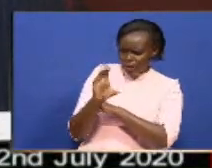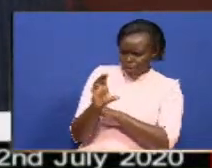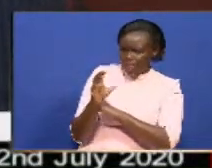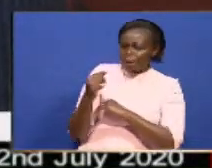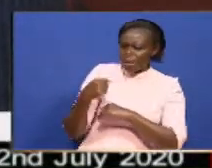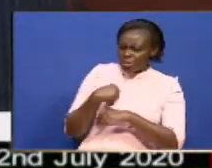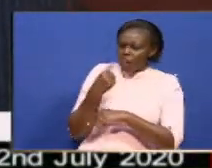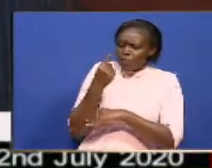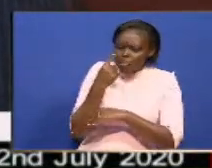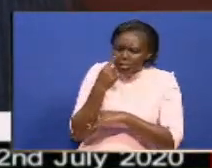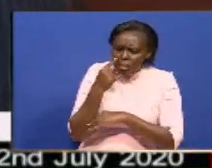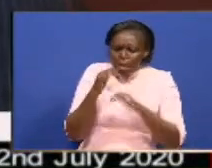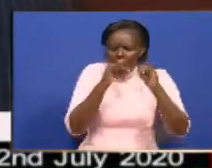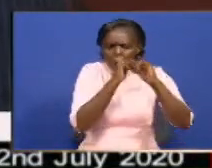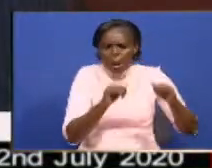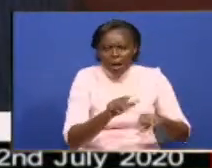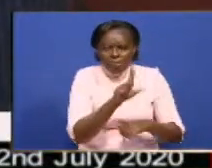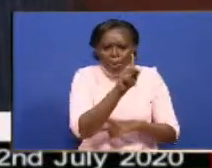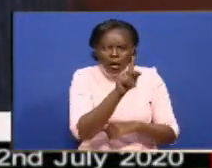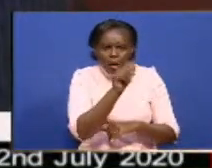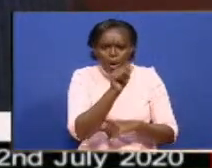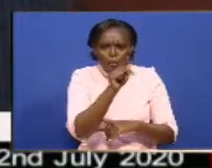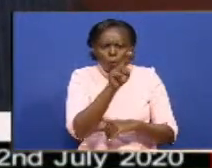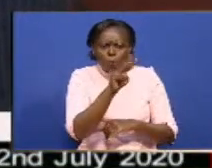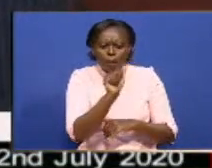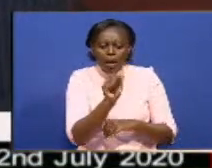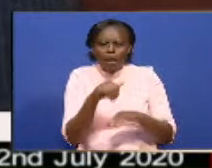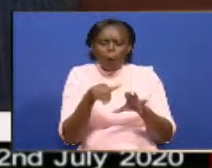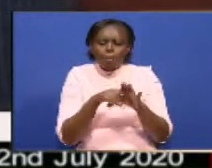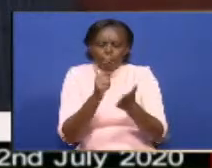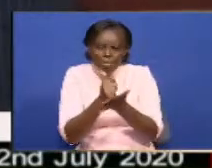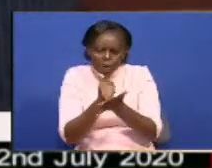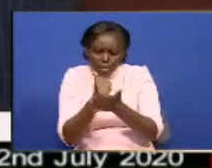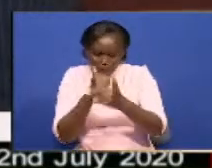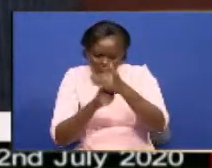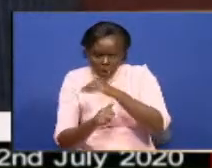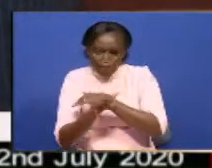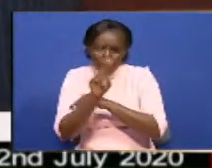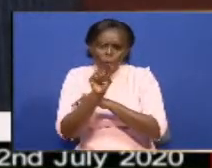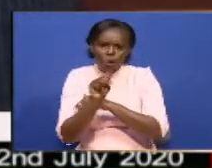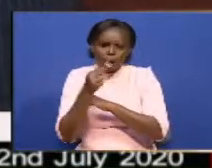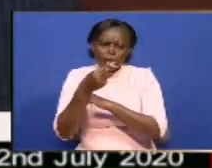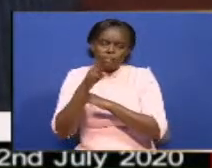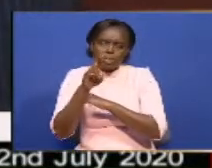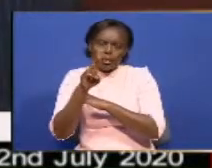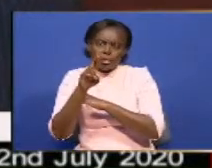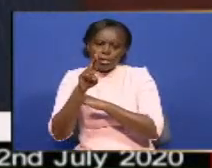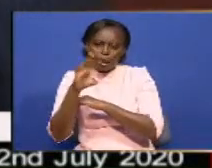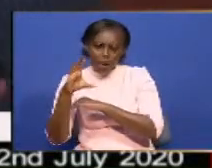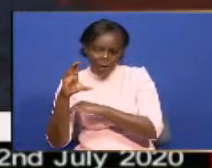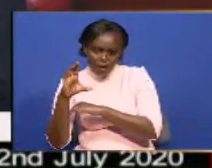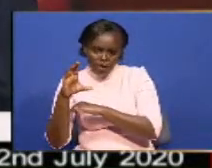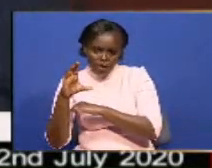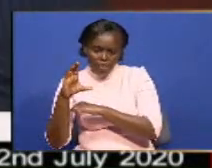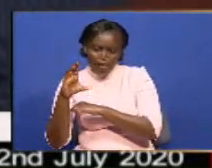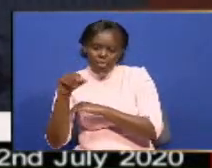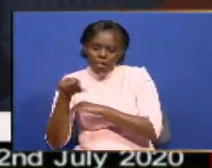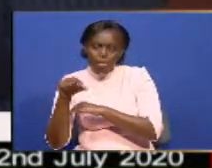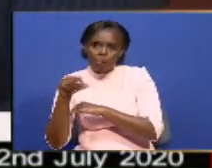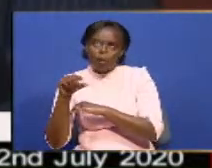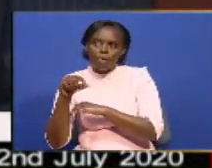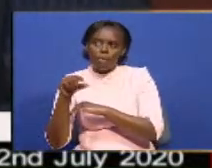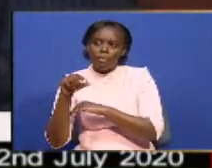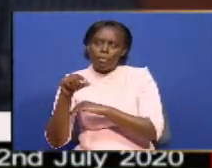in Kakuma and Dadaab members who are registered by UNHCR centers. They kind